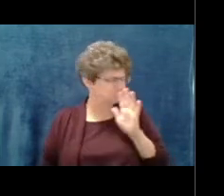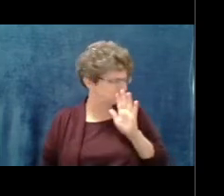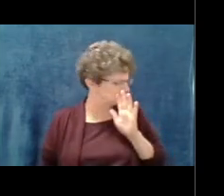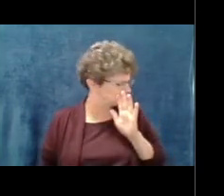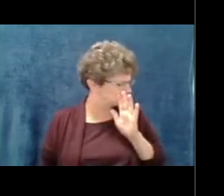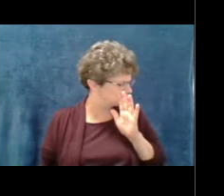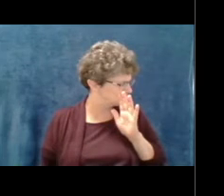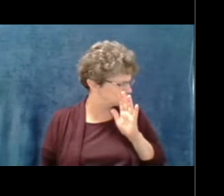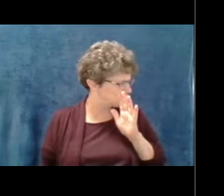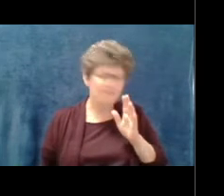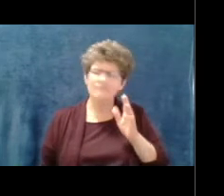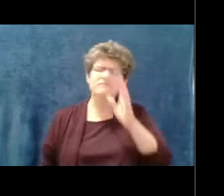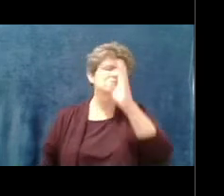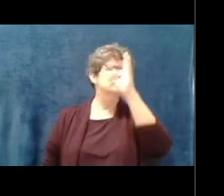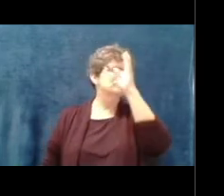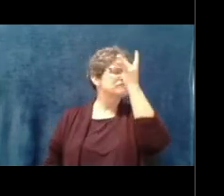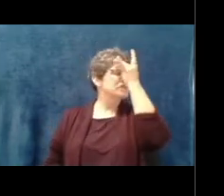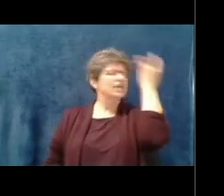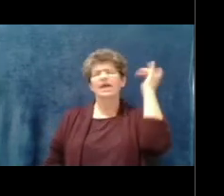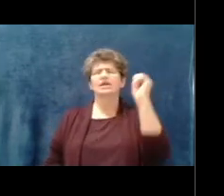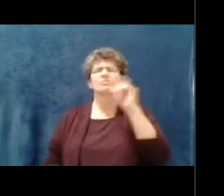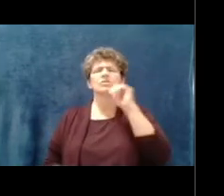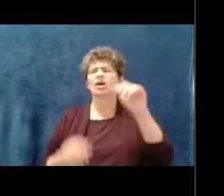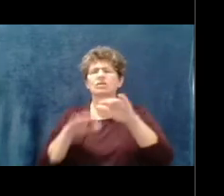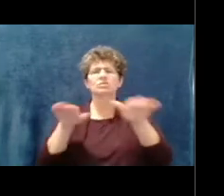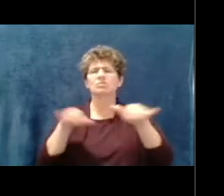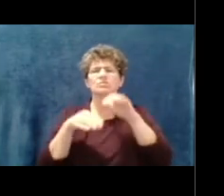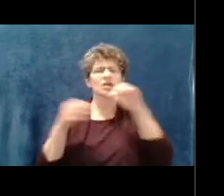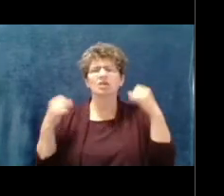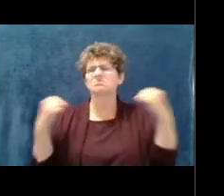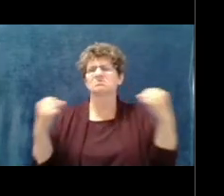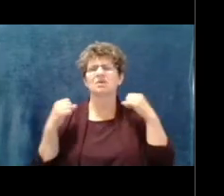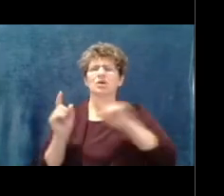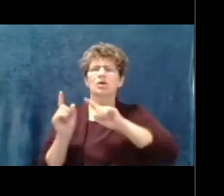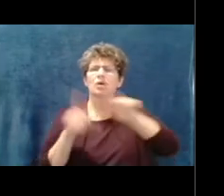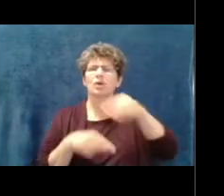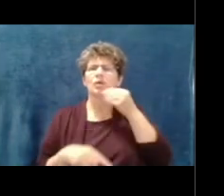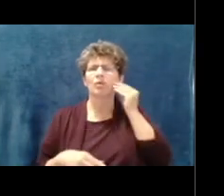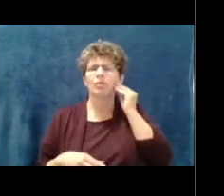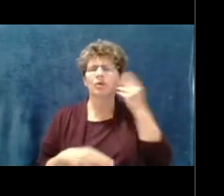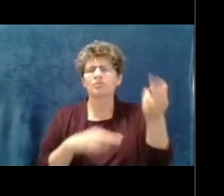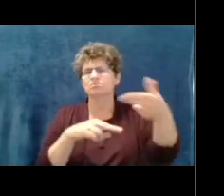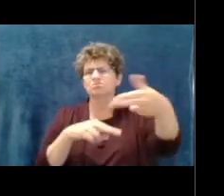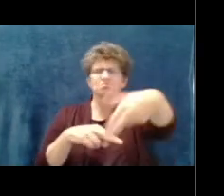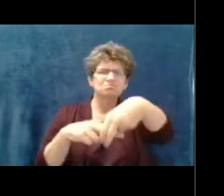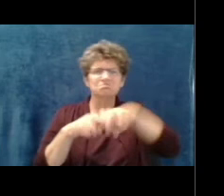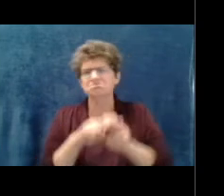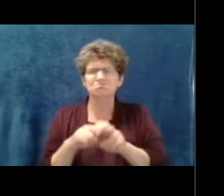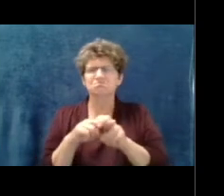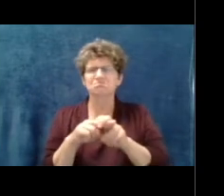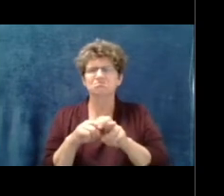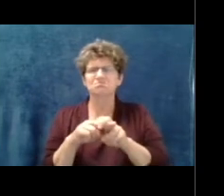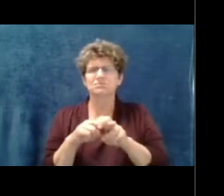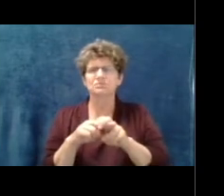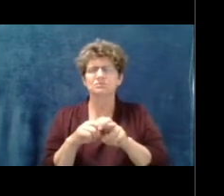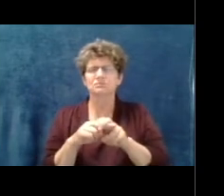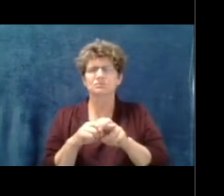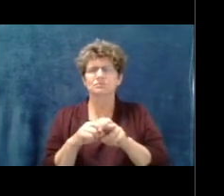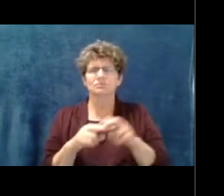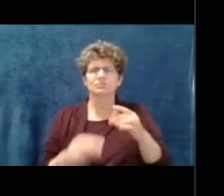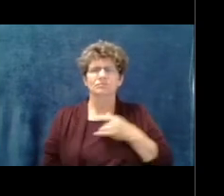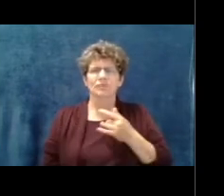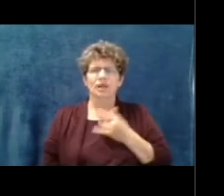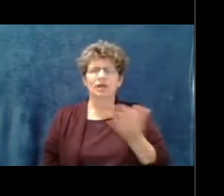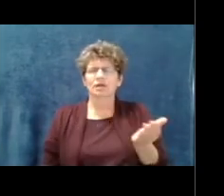go to the gym. I'm not going to go to aquafit. I'm going home. And you go home and you sit on your couch and you start to think to yourself, well, there it is again.